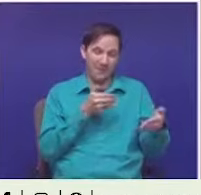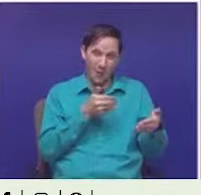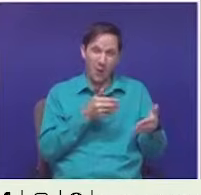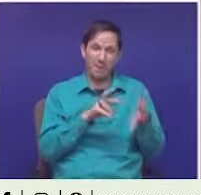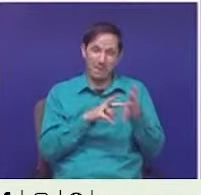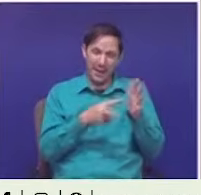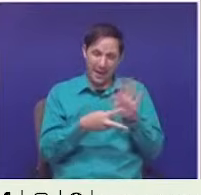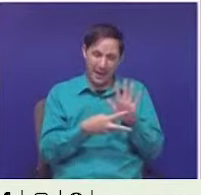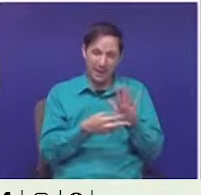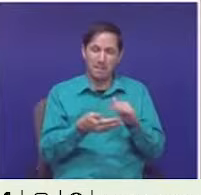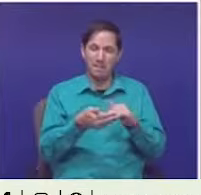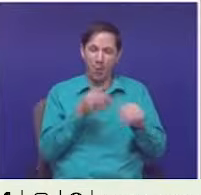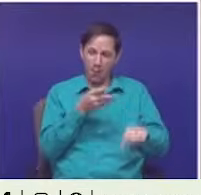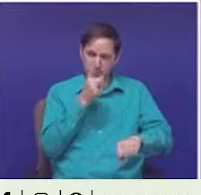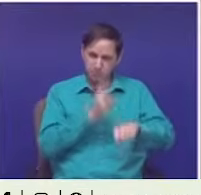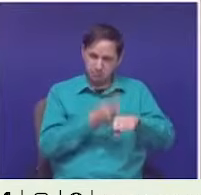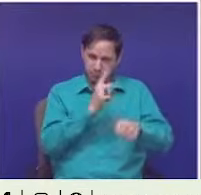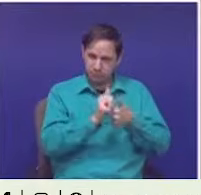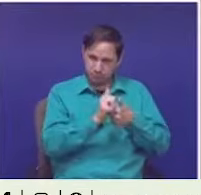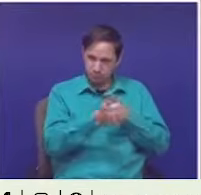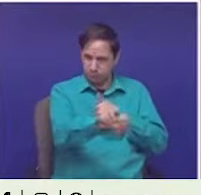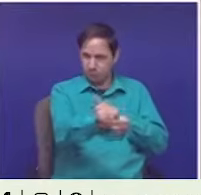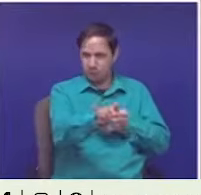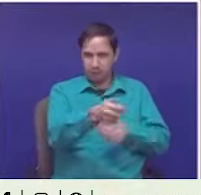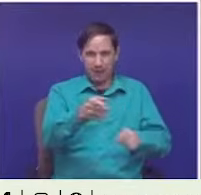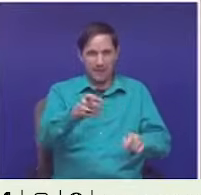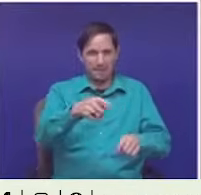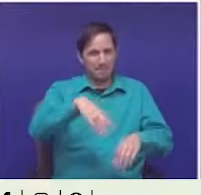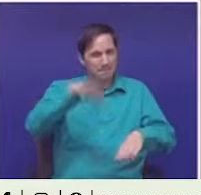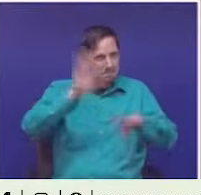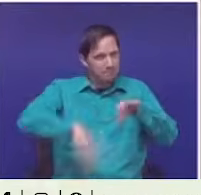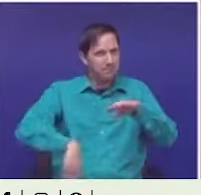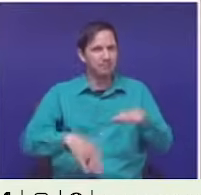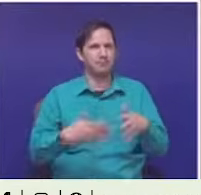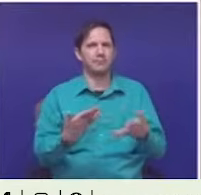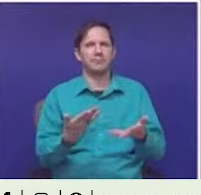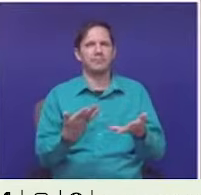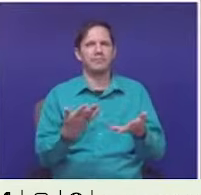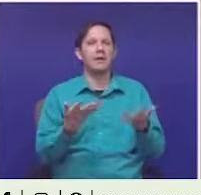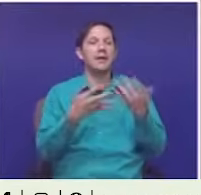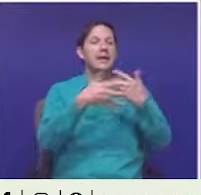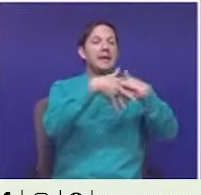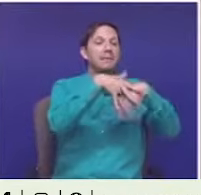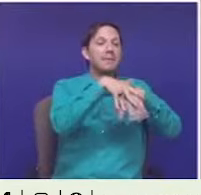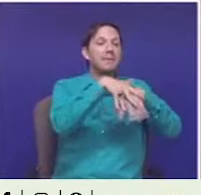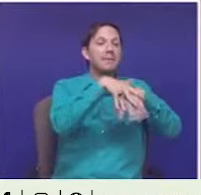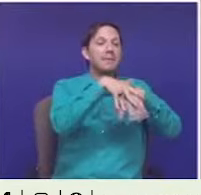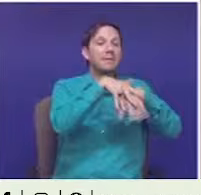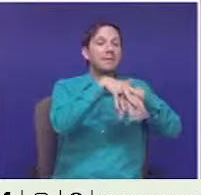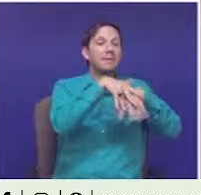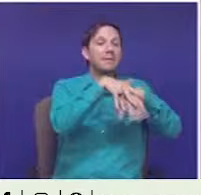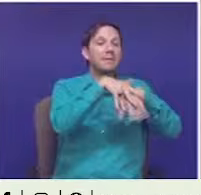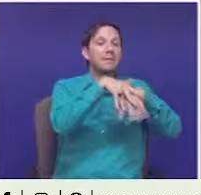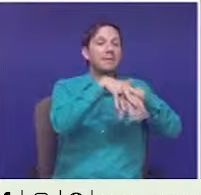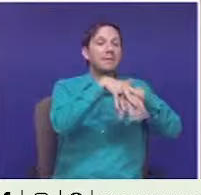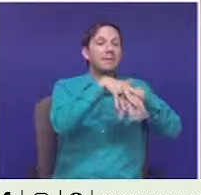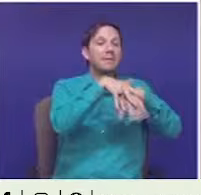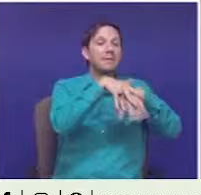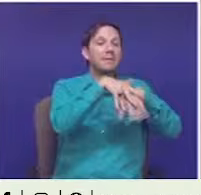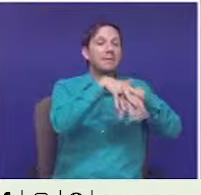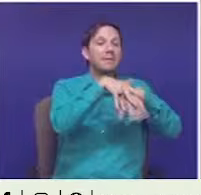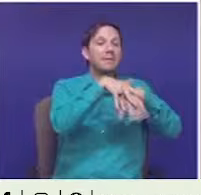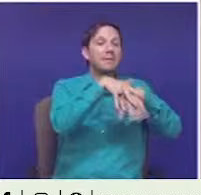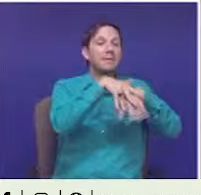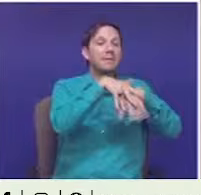greater consequence management on contractors. Don't implement until you are ready and you've done your planning. And also,